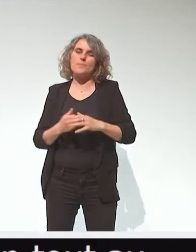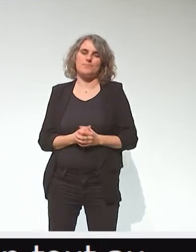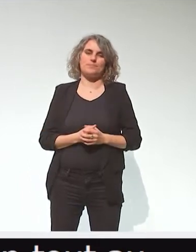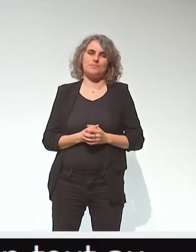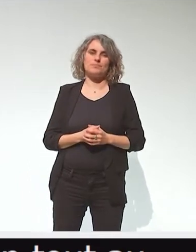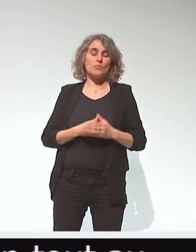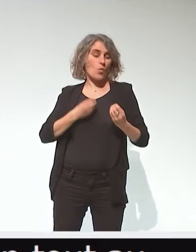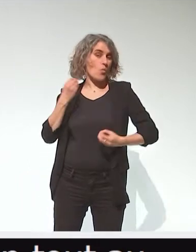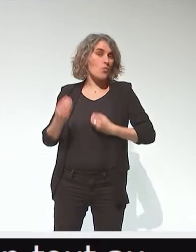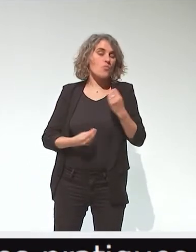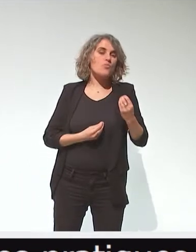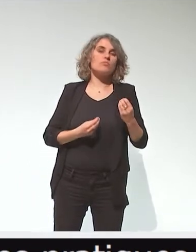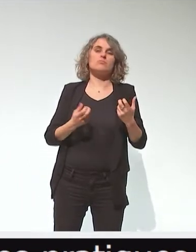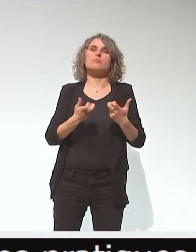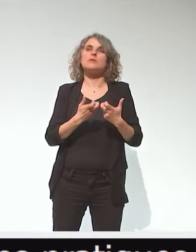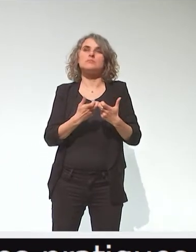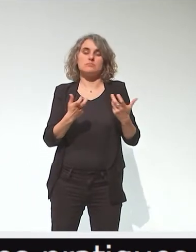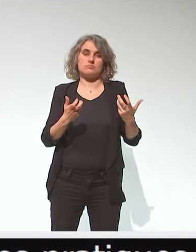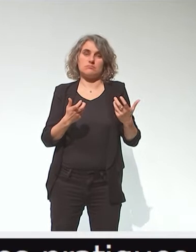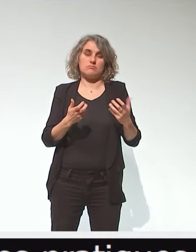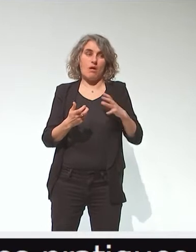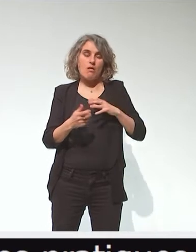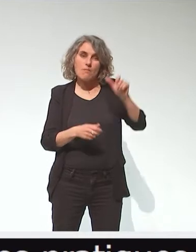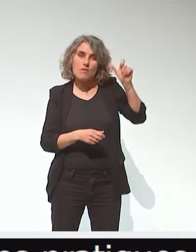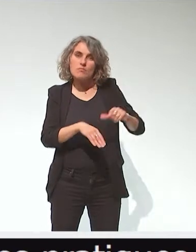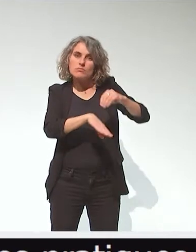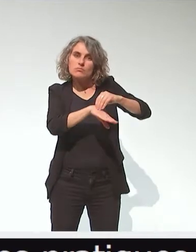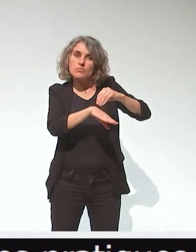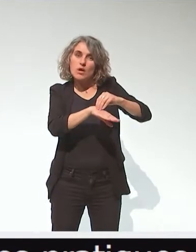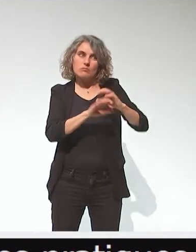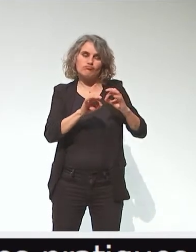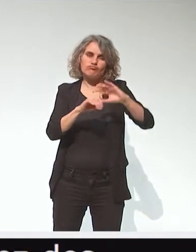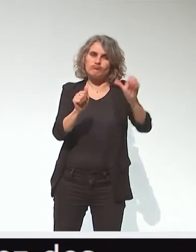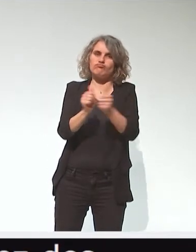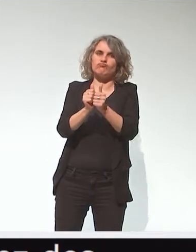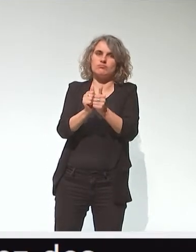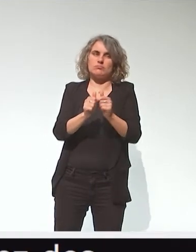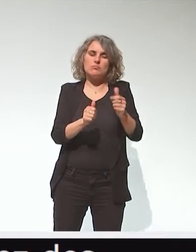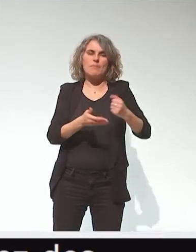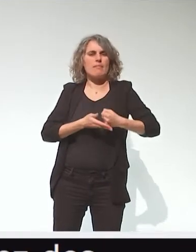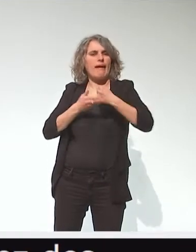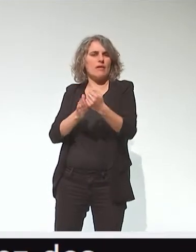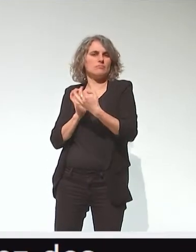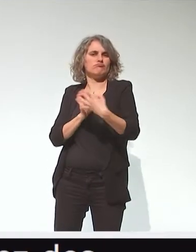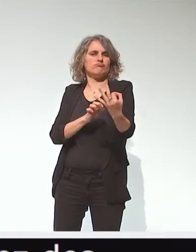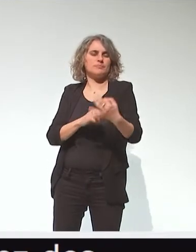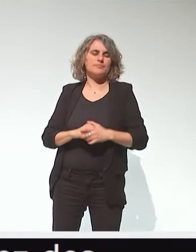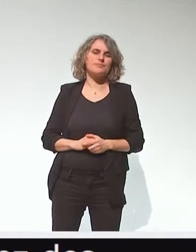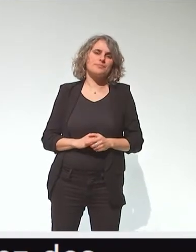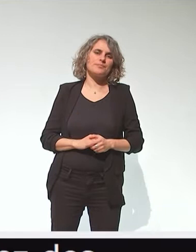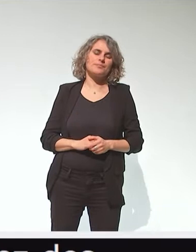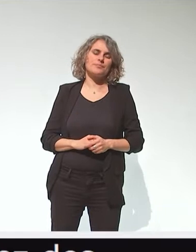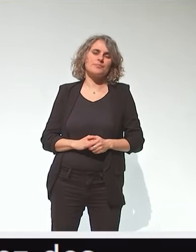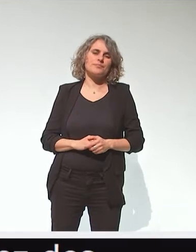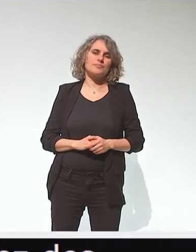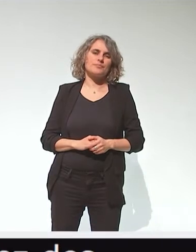dedicated counselors who are then providing an additional support. And I'm sure that we will